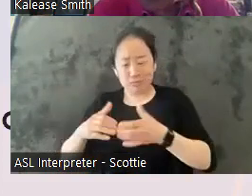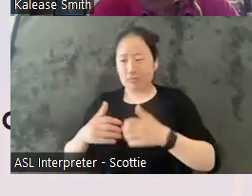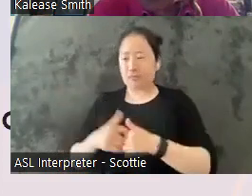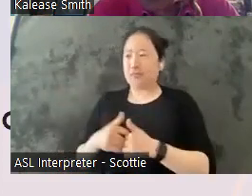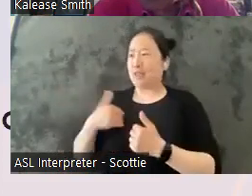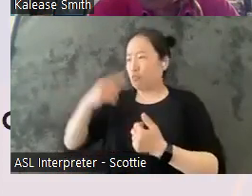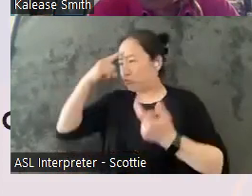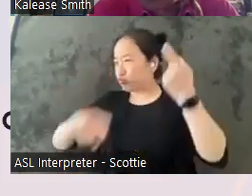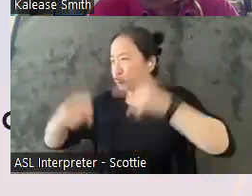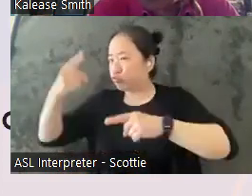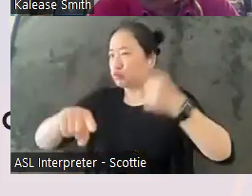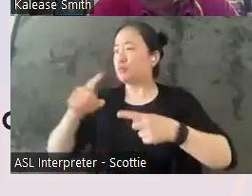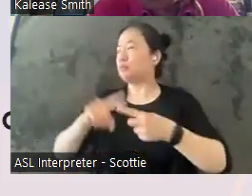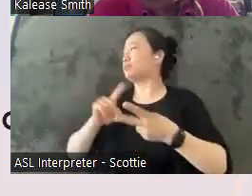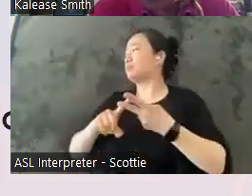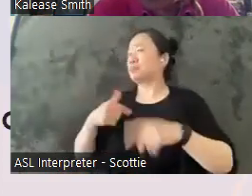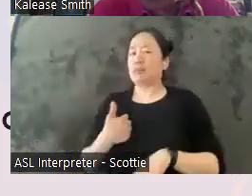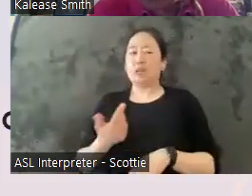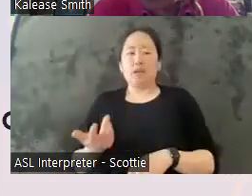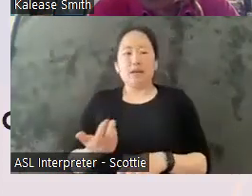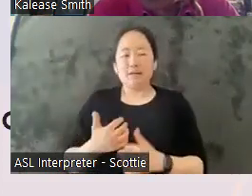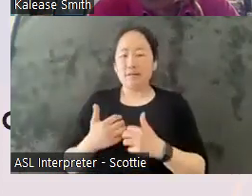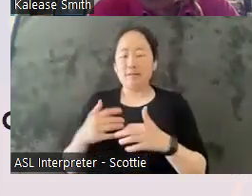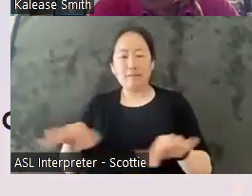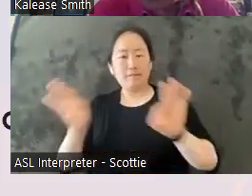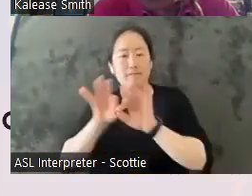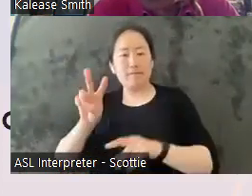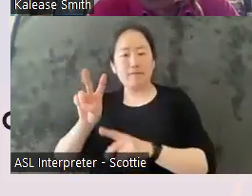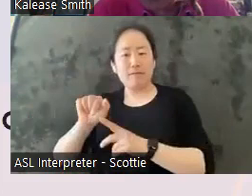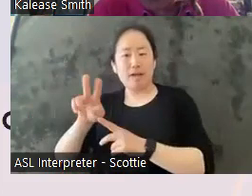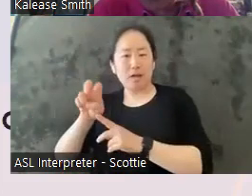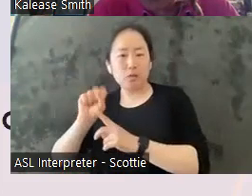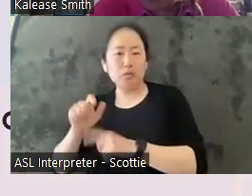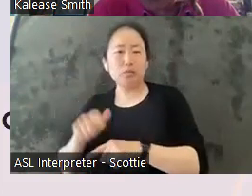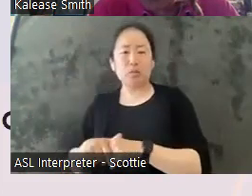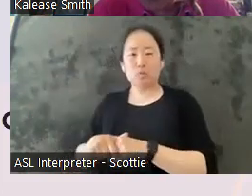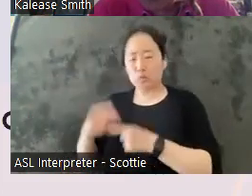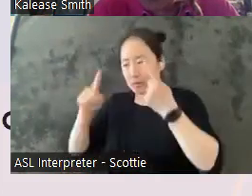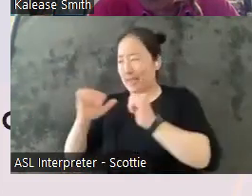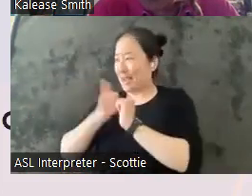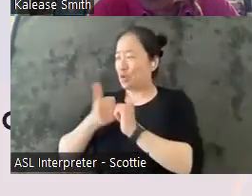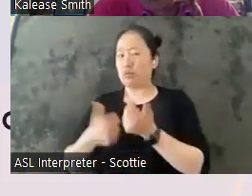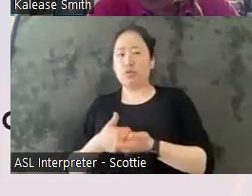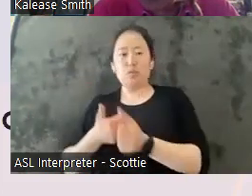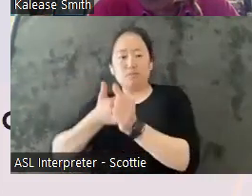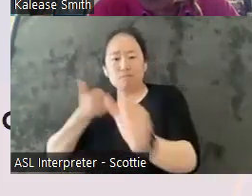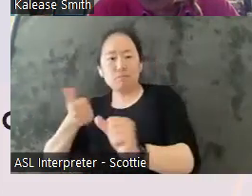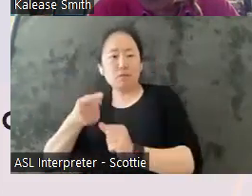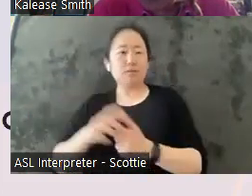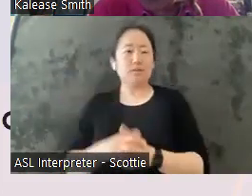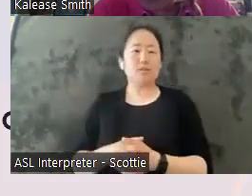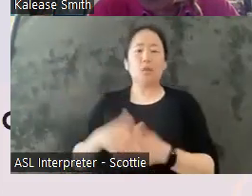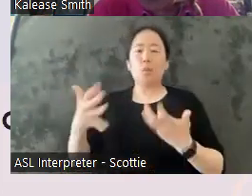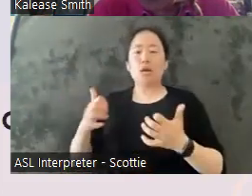come together as a staff to prevent this, really trying to be proactive rather than reactive to any harm that might